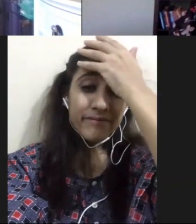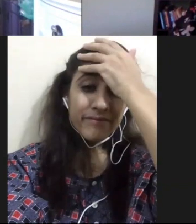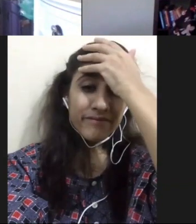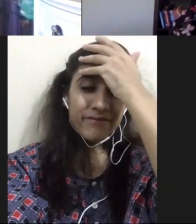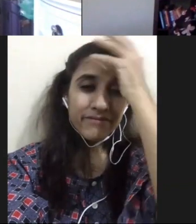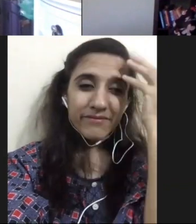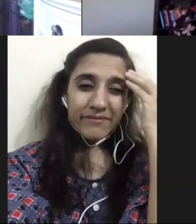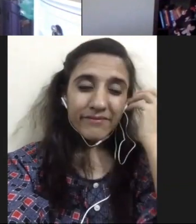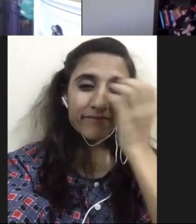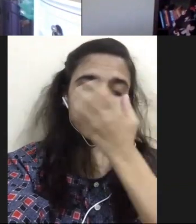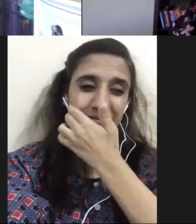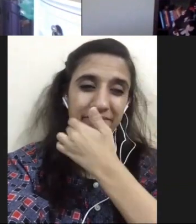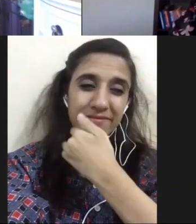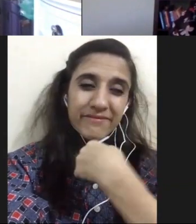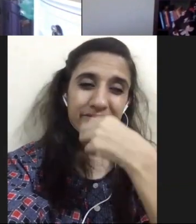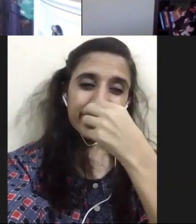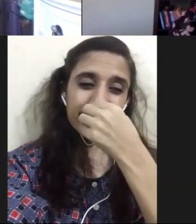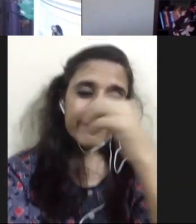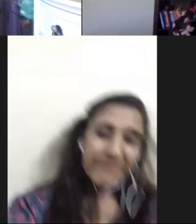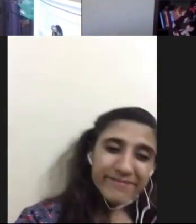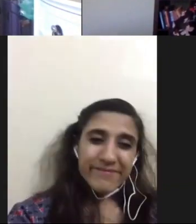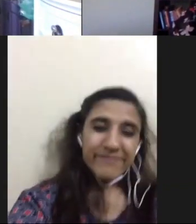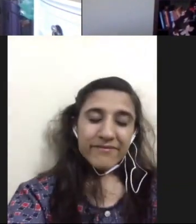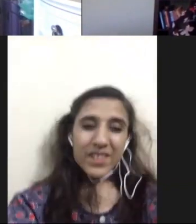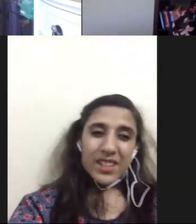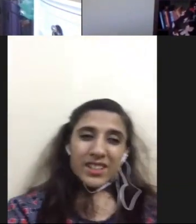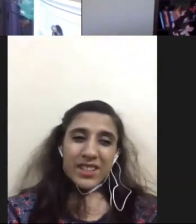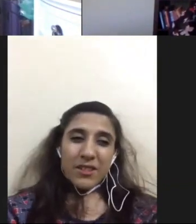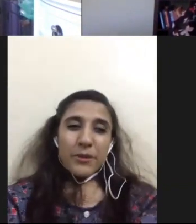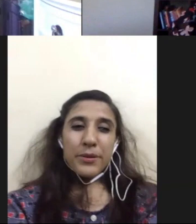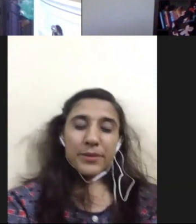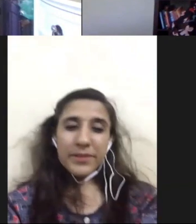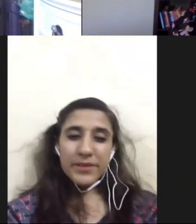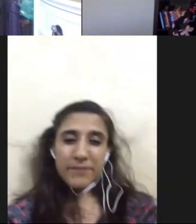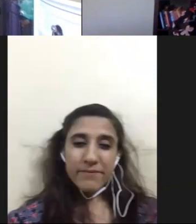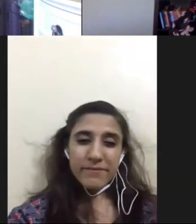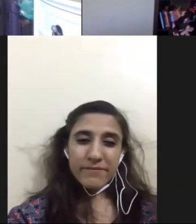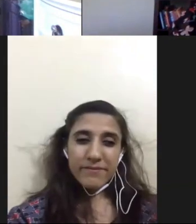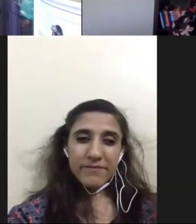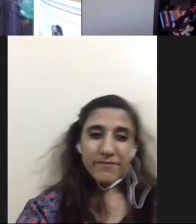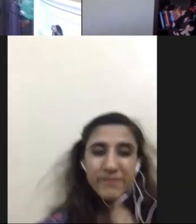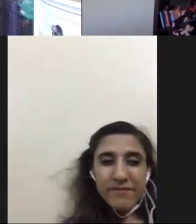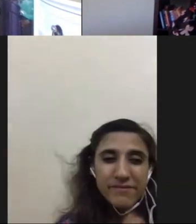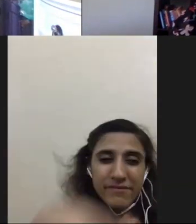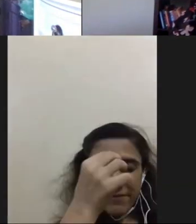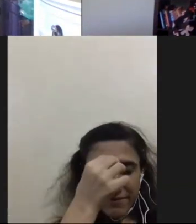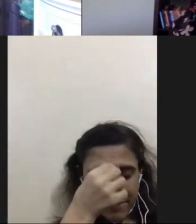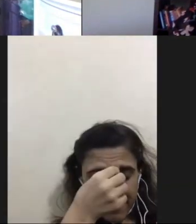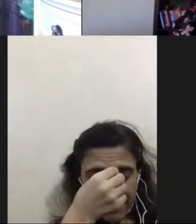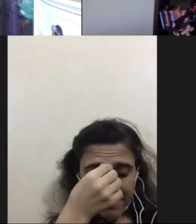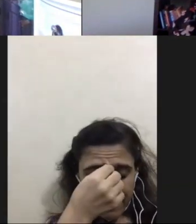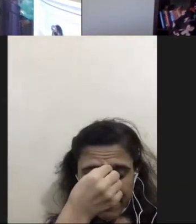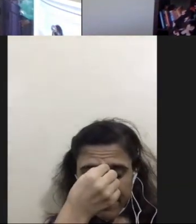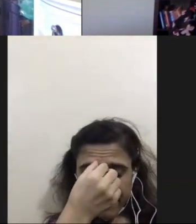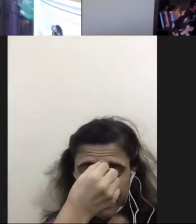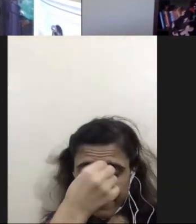I would say that the first step to sort of understanding how rights are in your own country is